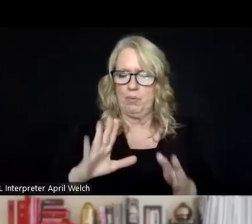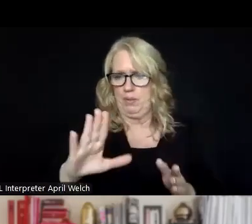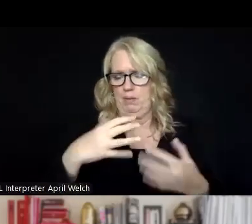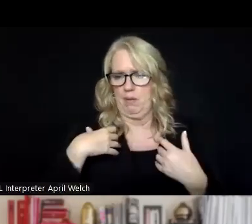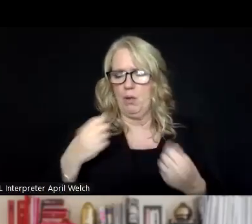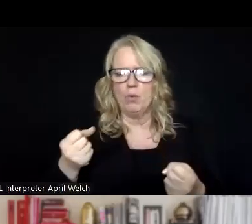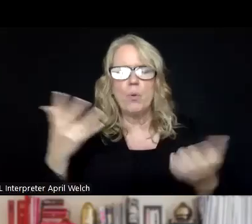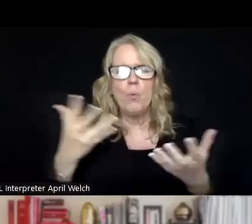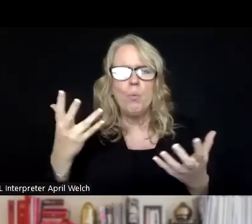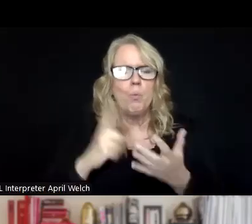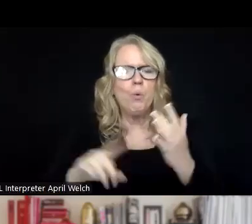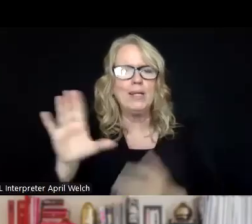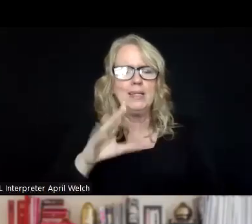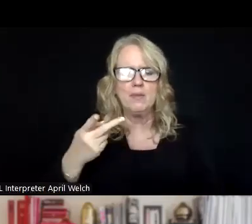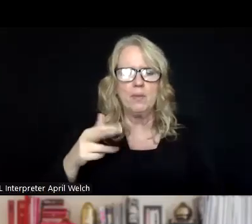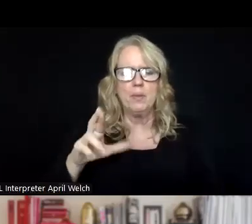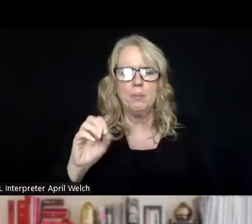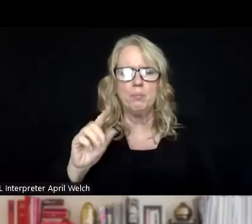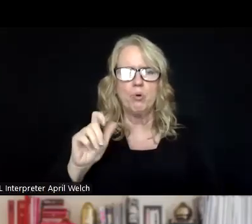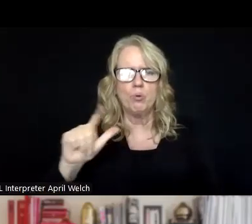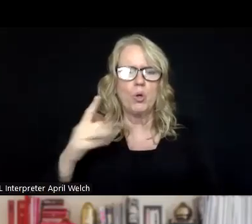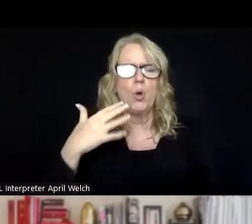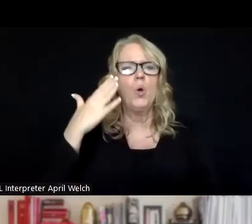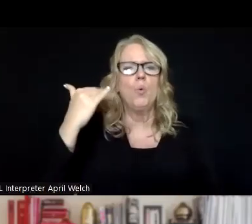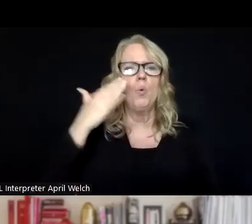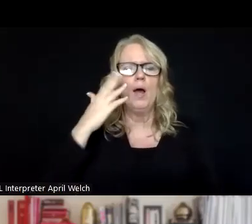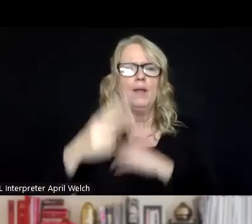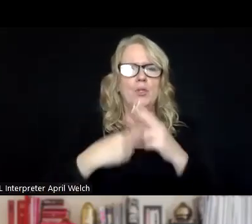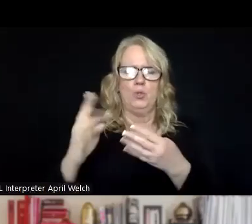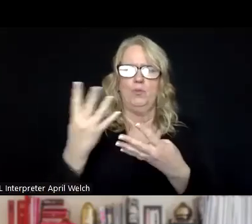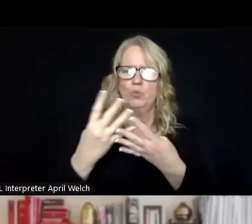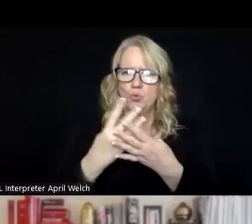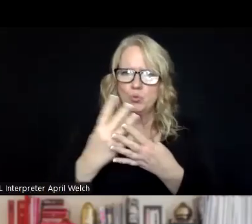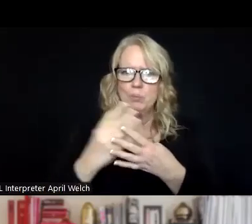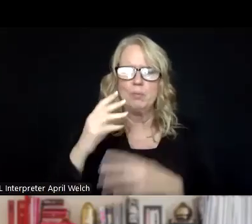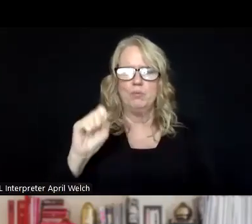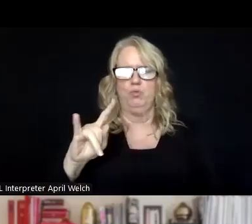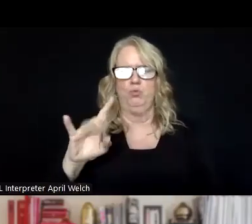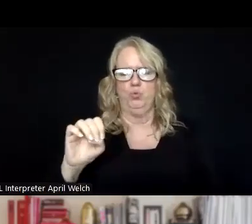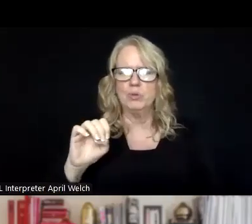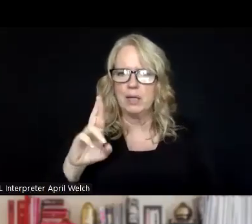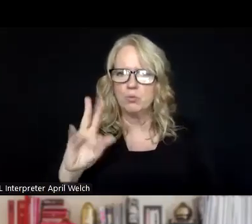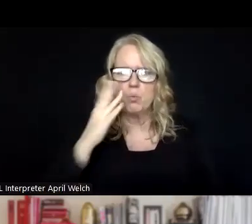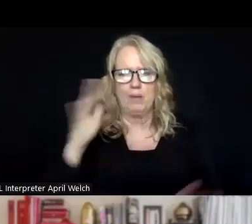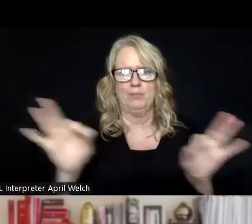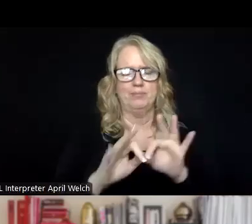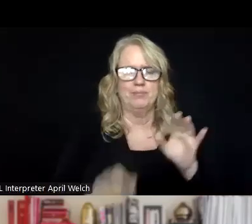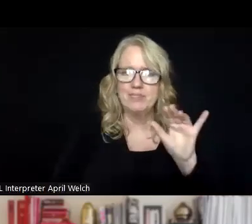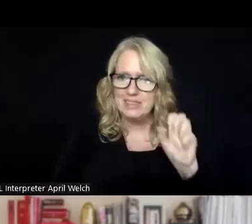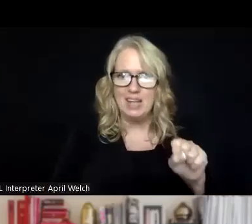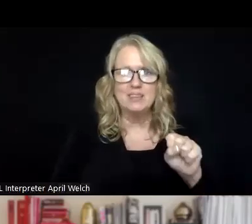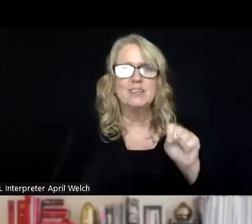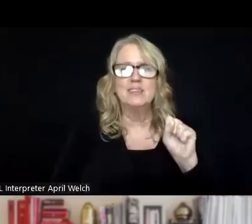share what the protocol is and also why a universal screening tool for suicide risk is critical? Yes, I'm